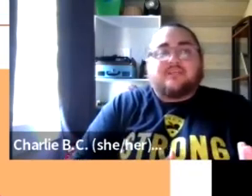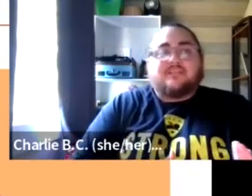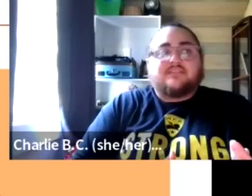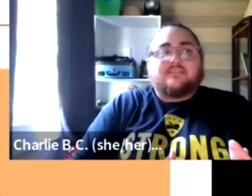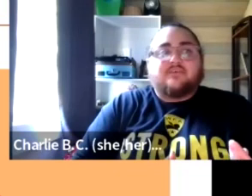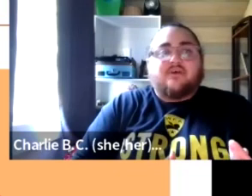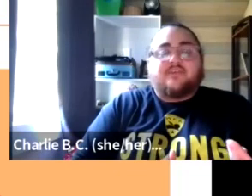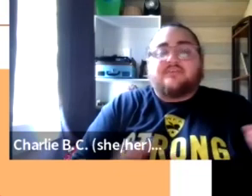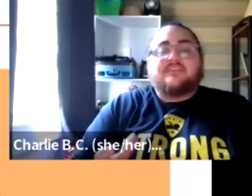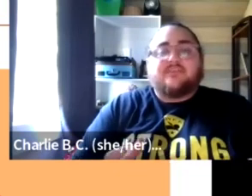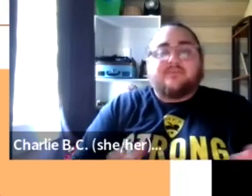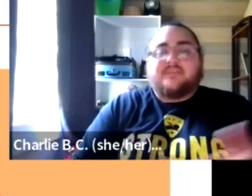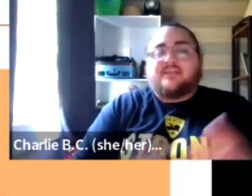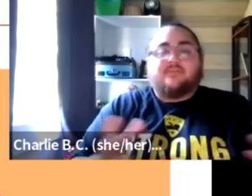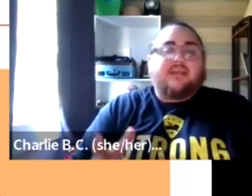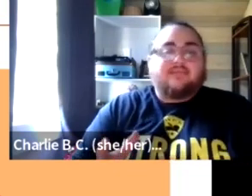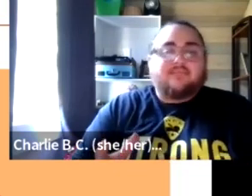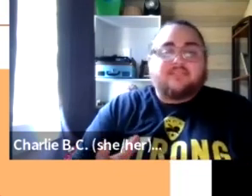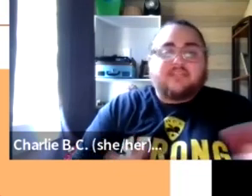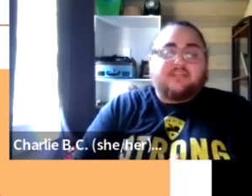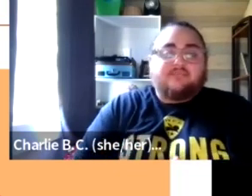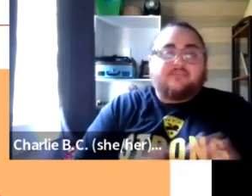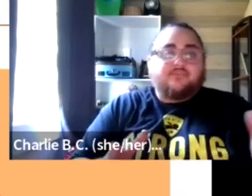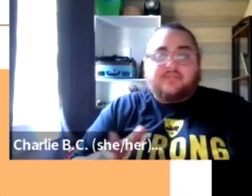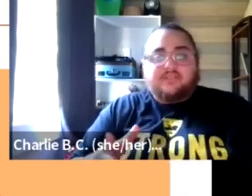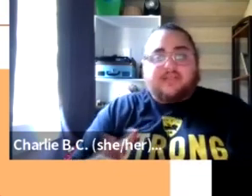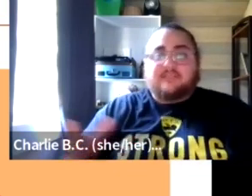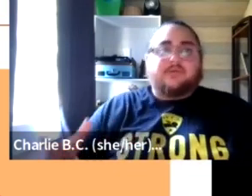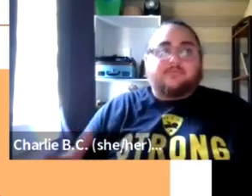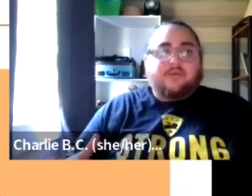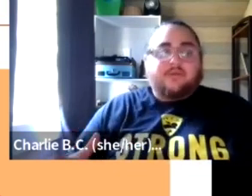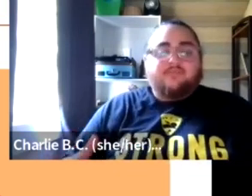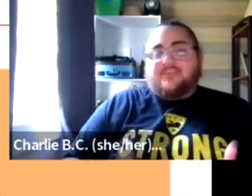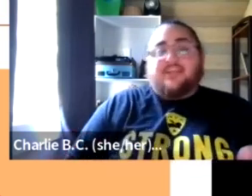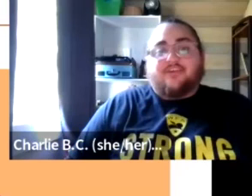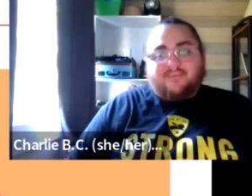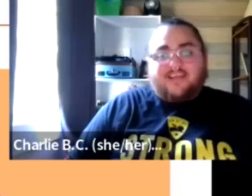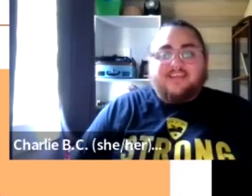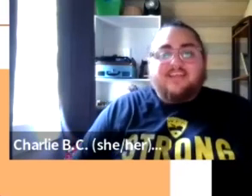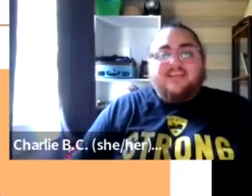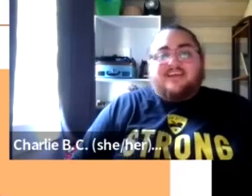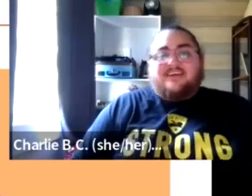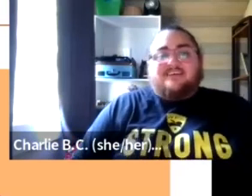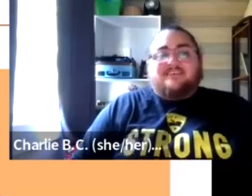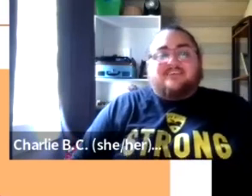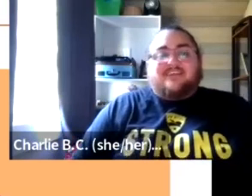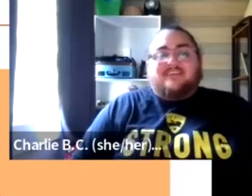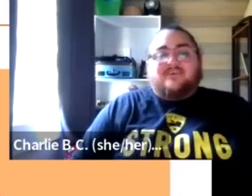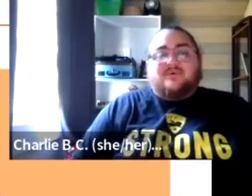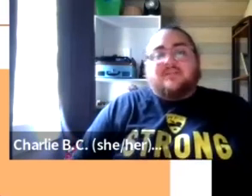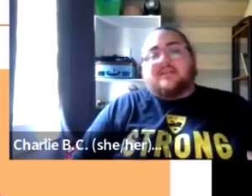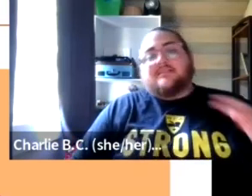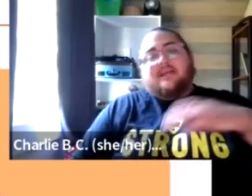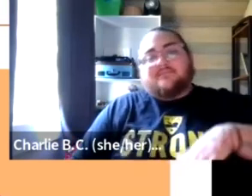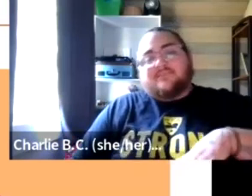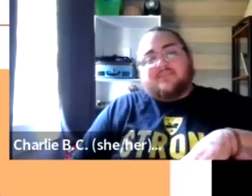owner says, on their lease agreement, they can only have somebody stay for 2 weeks maximum for the year. And